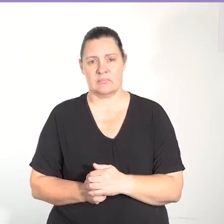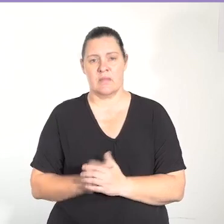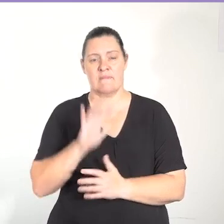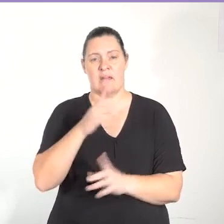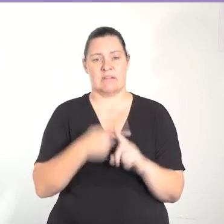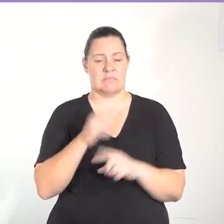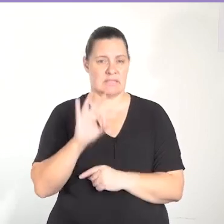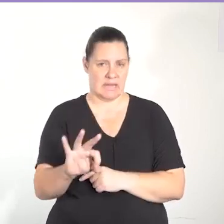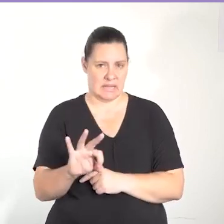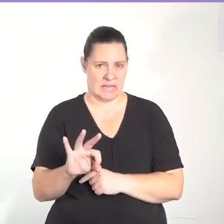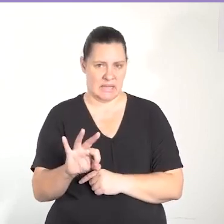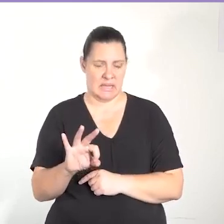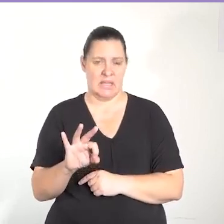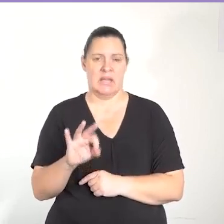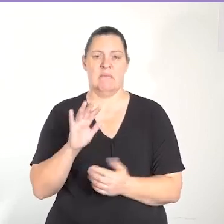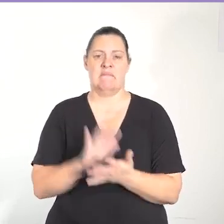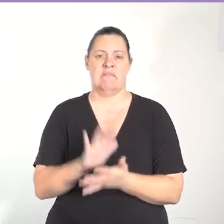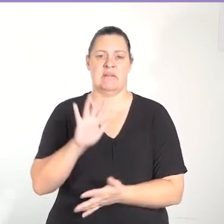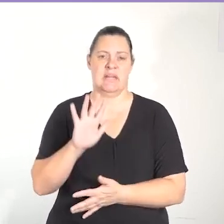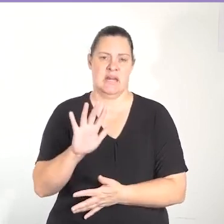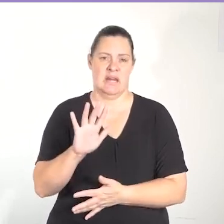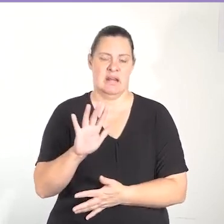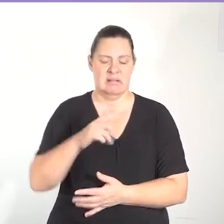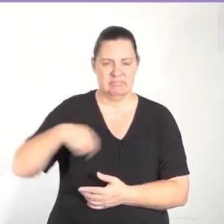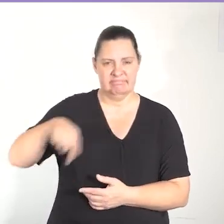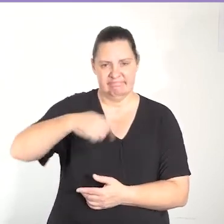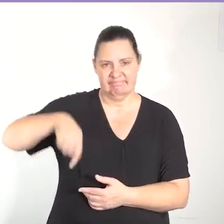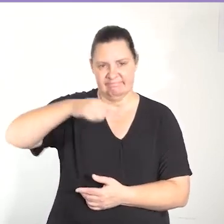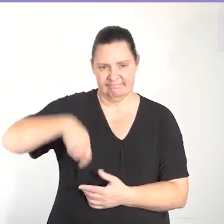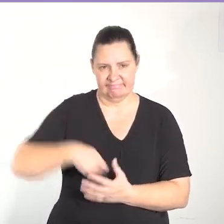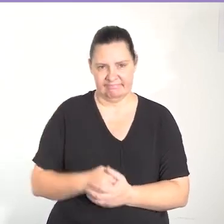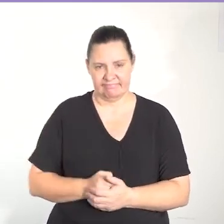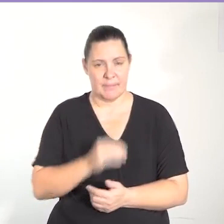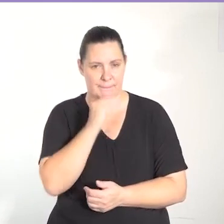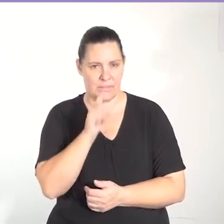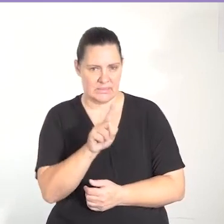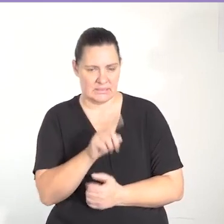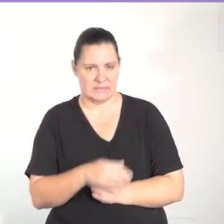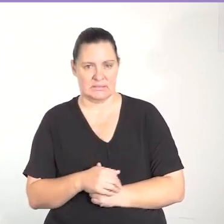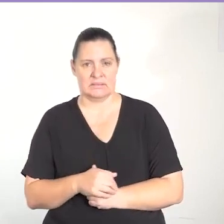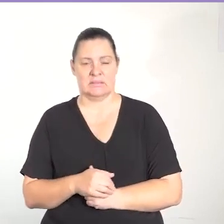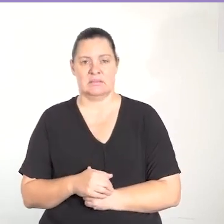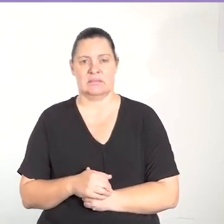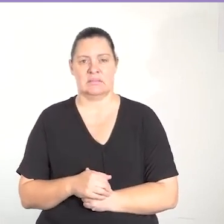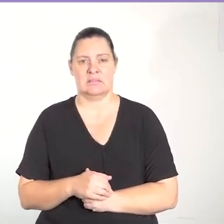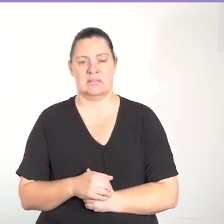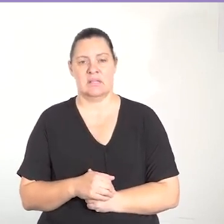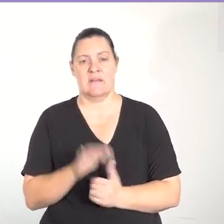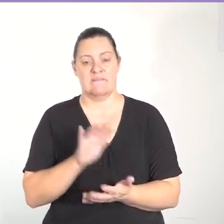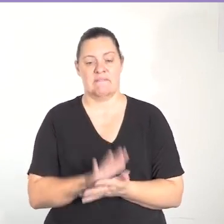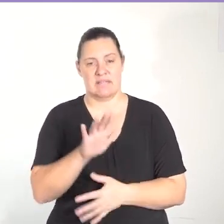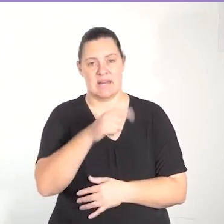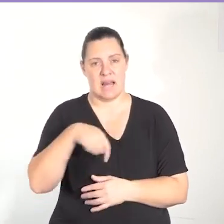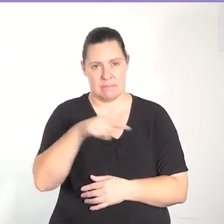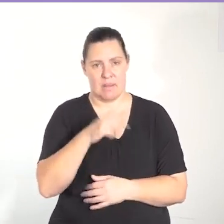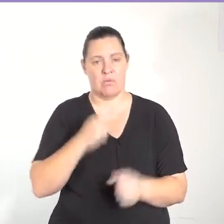So what is 5 times 3? That is 15 laps. What does this mean? It means that